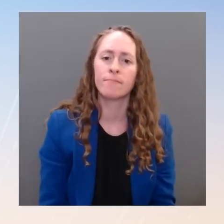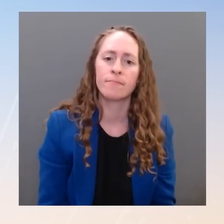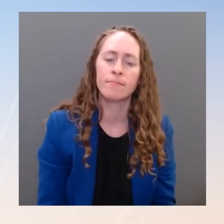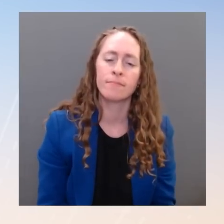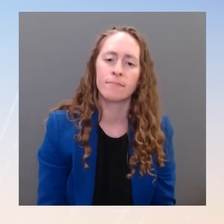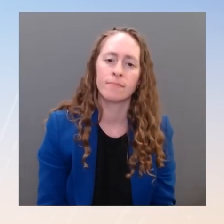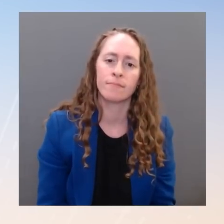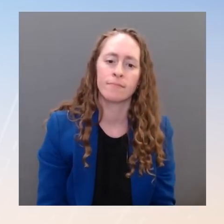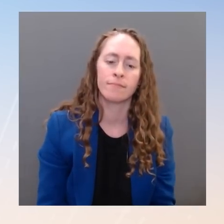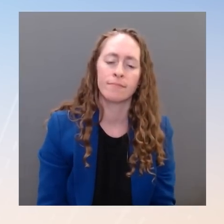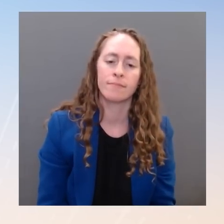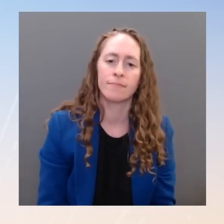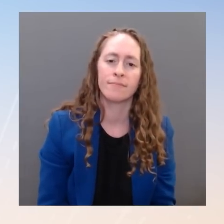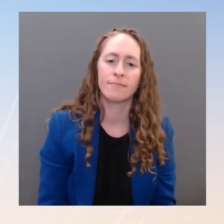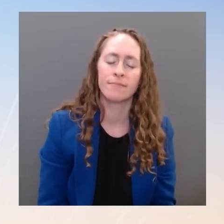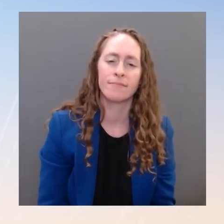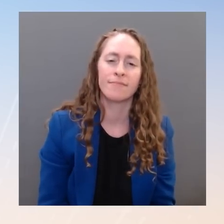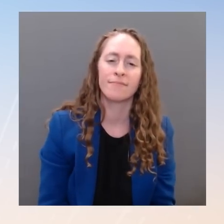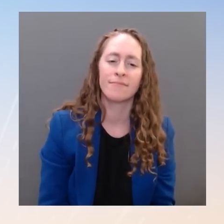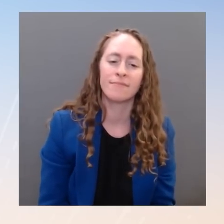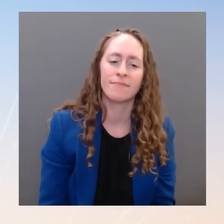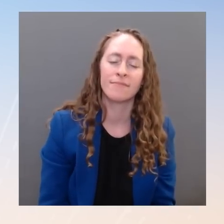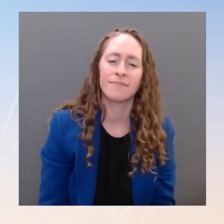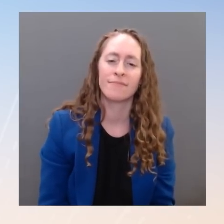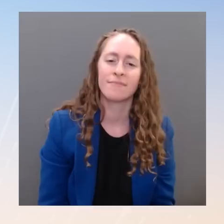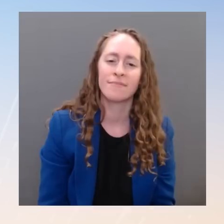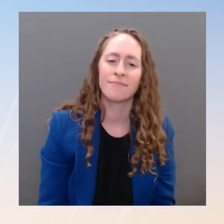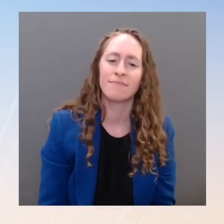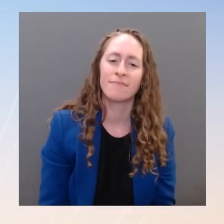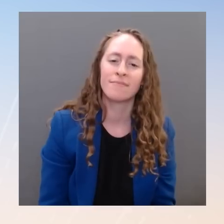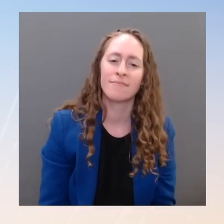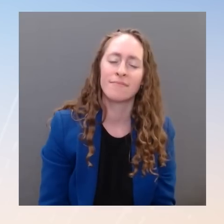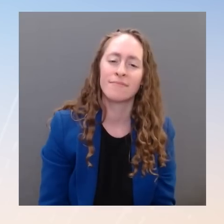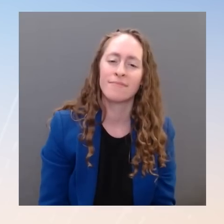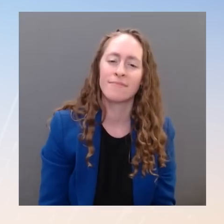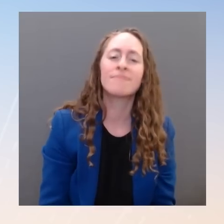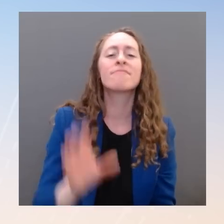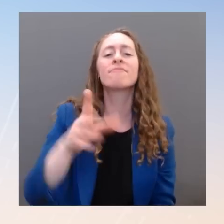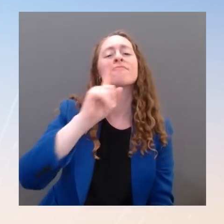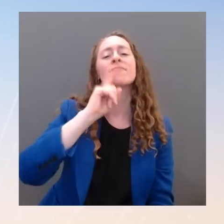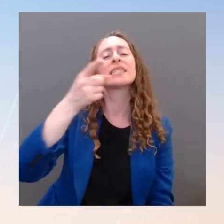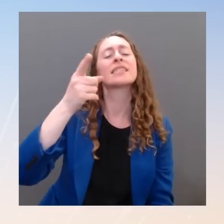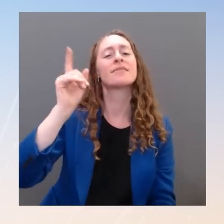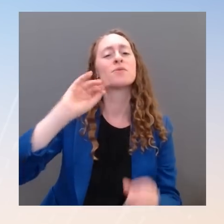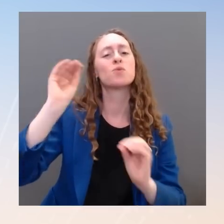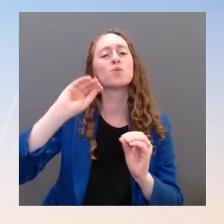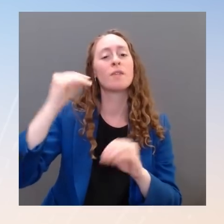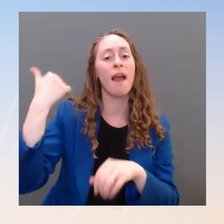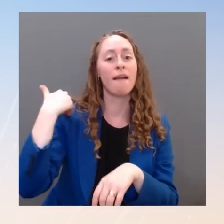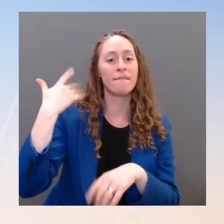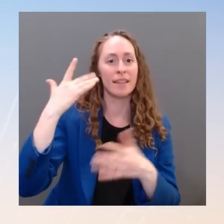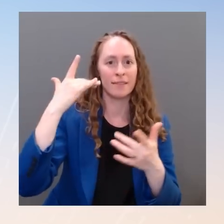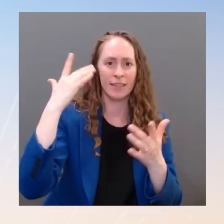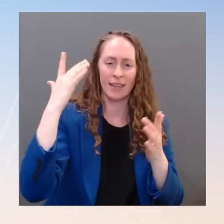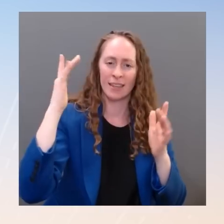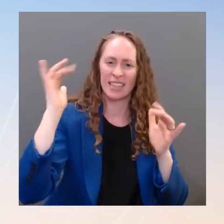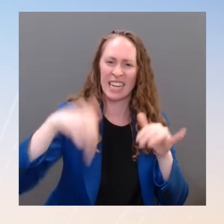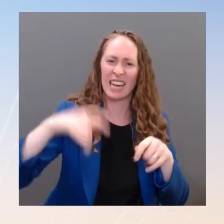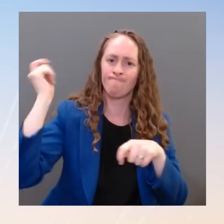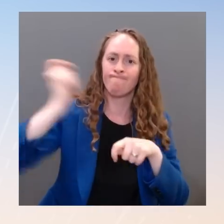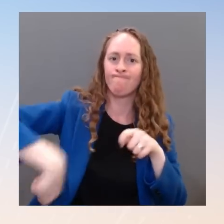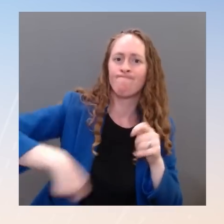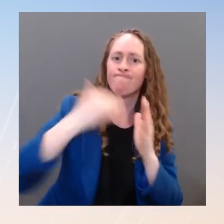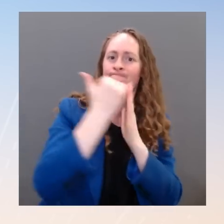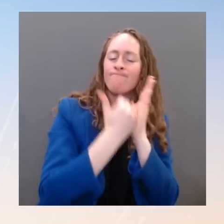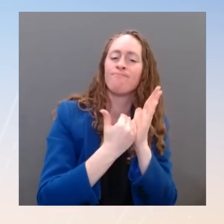time. We're just not quite there on previewing the agenda yet. Obviously, the president's position on Taiwan has not changed. He will